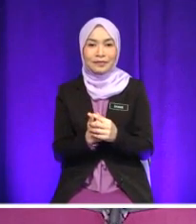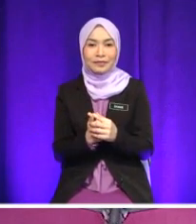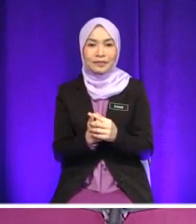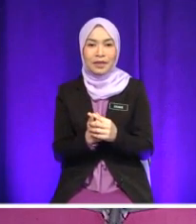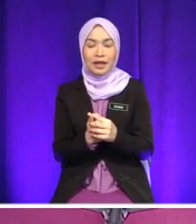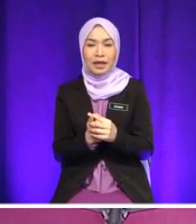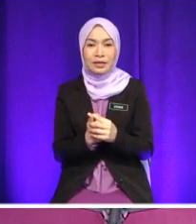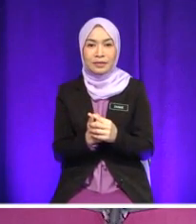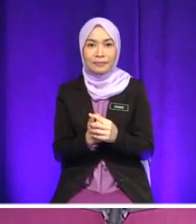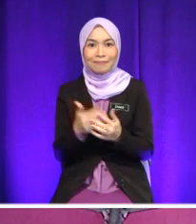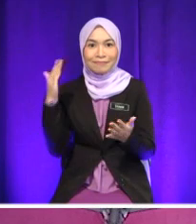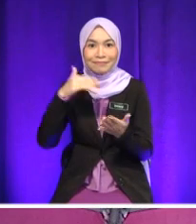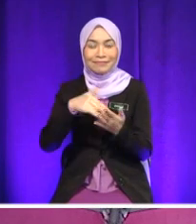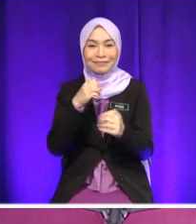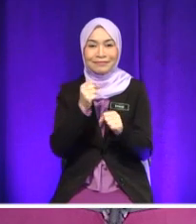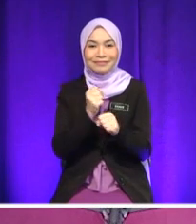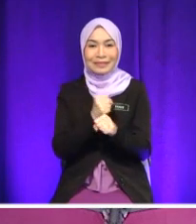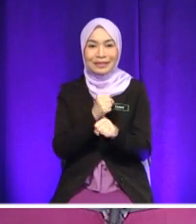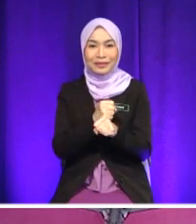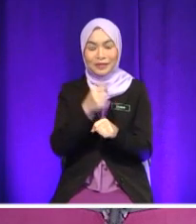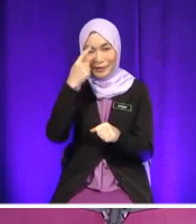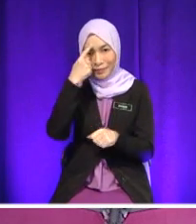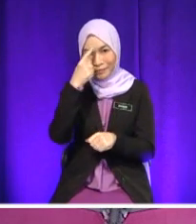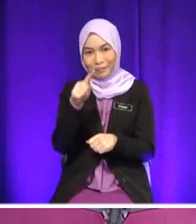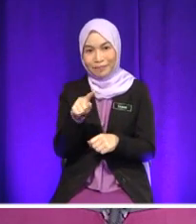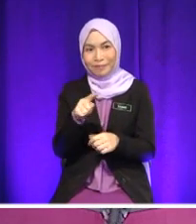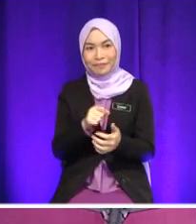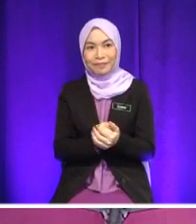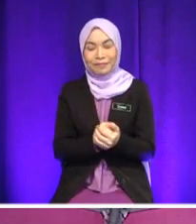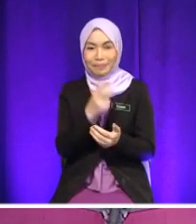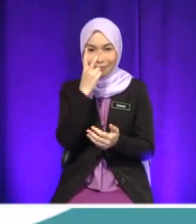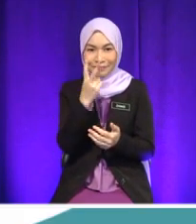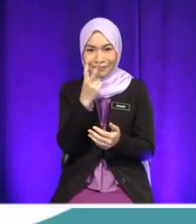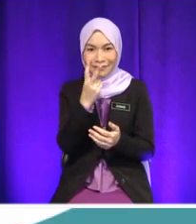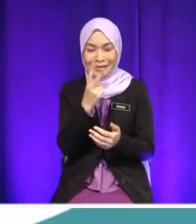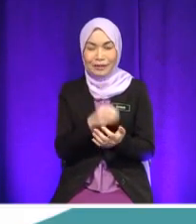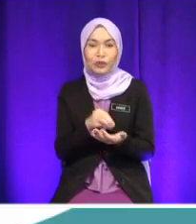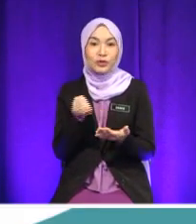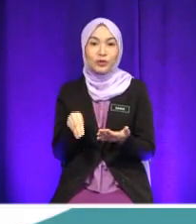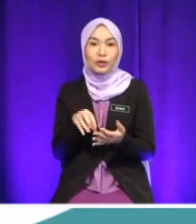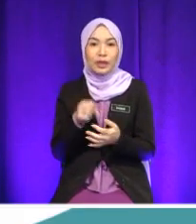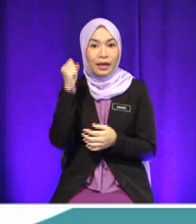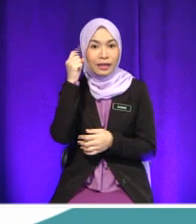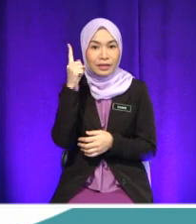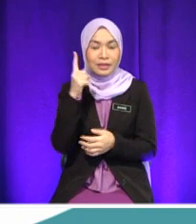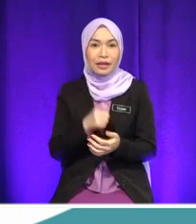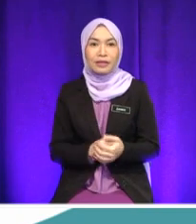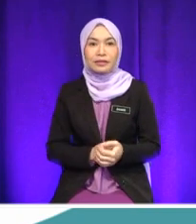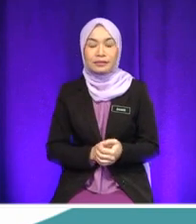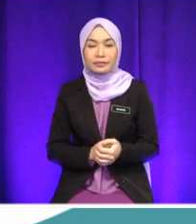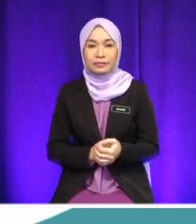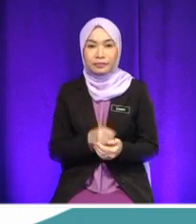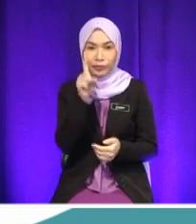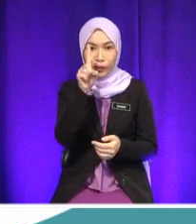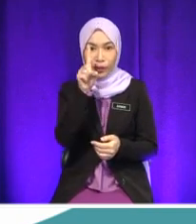that maybe to test, okay, to make sure that you really use the right words, okay? Okay. So I have one question